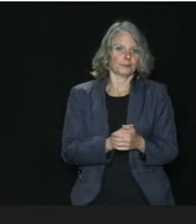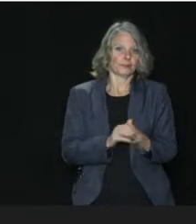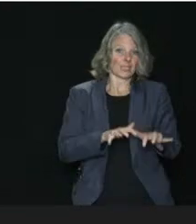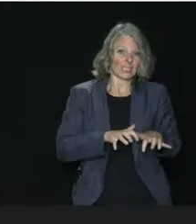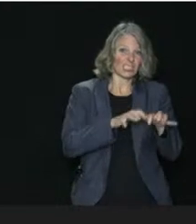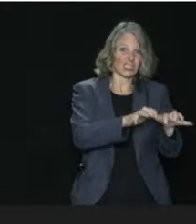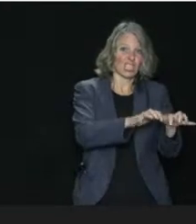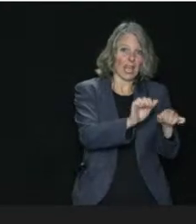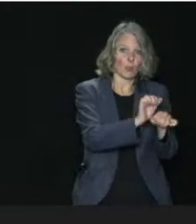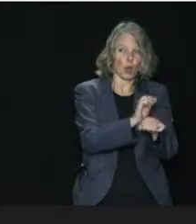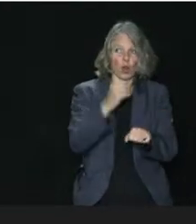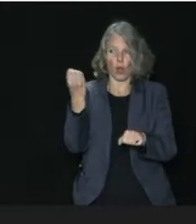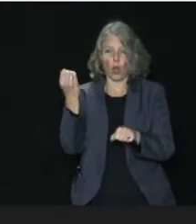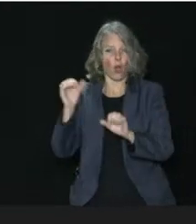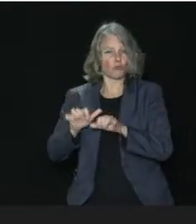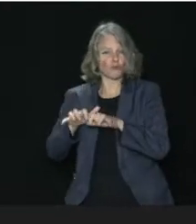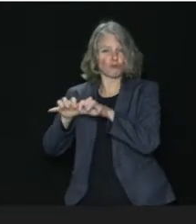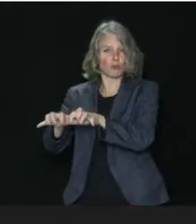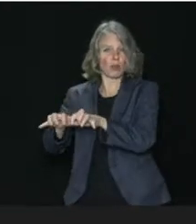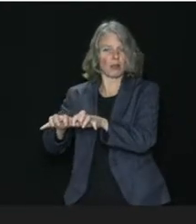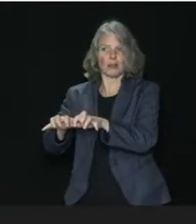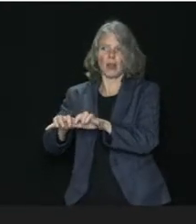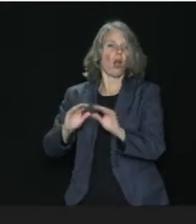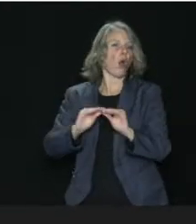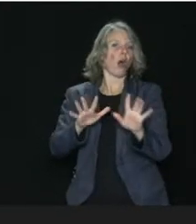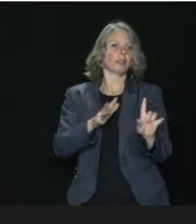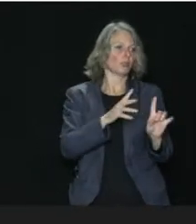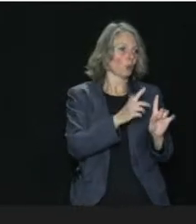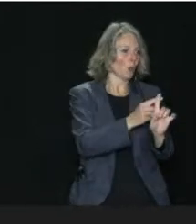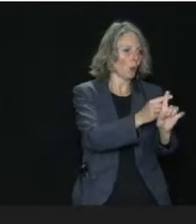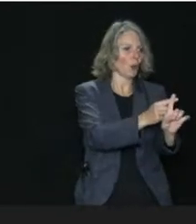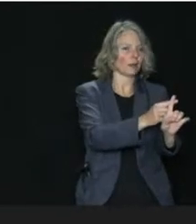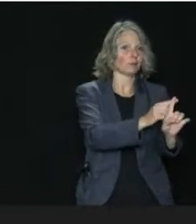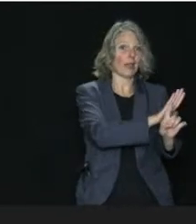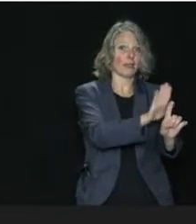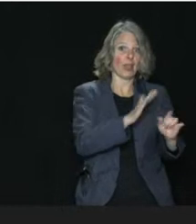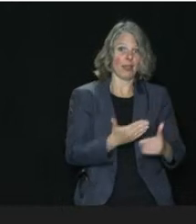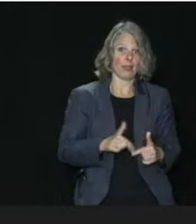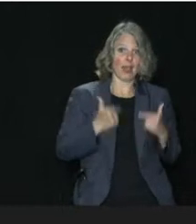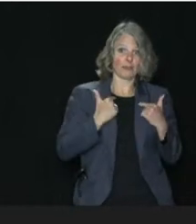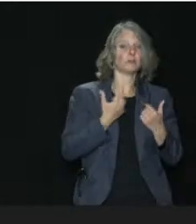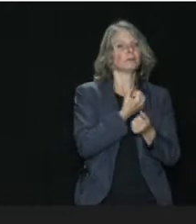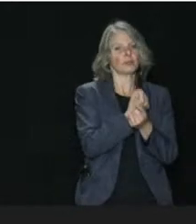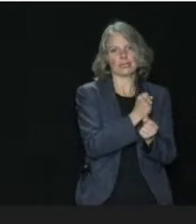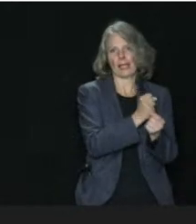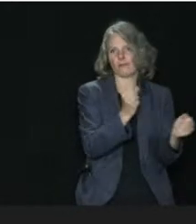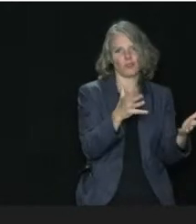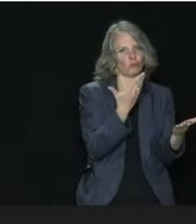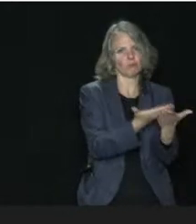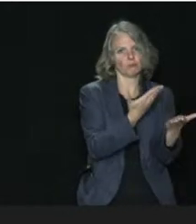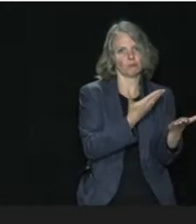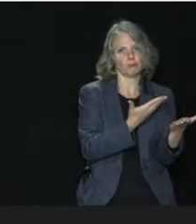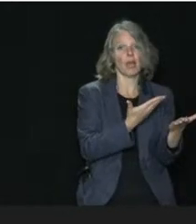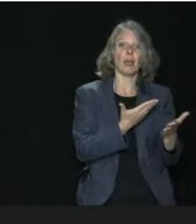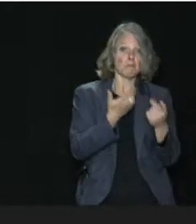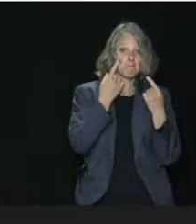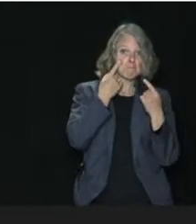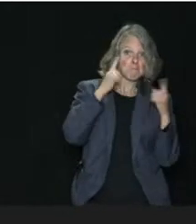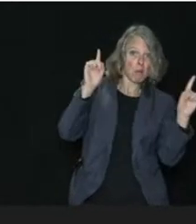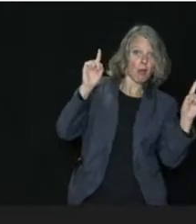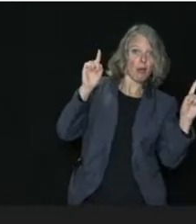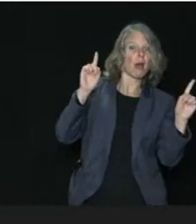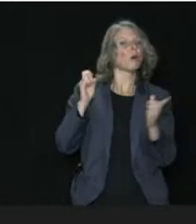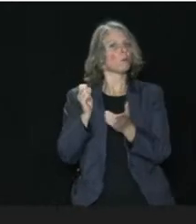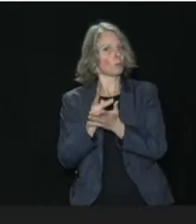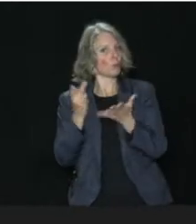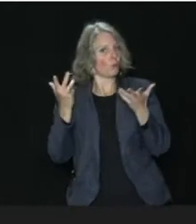have on the front lines, that these vaccines have saved lives. They're effective, they've been approved by Health Canada, and they